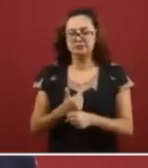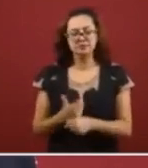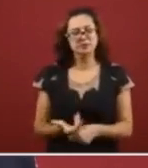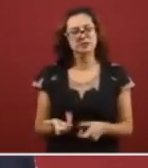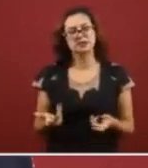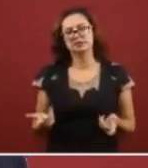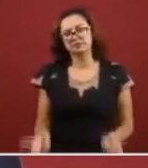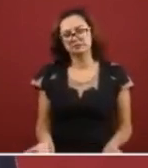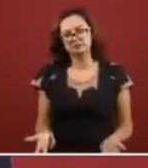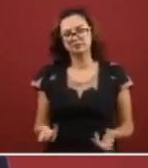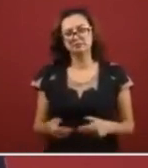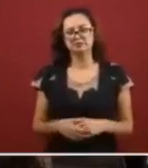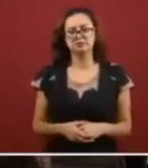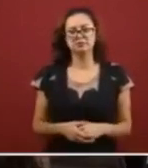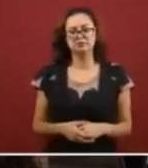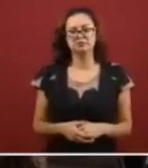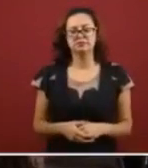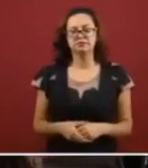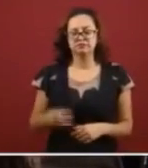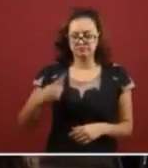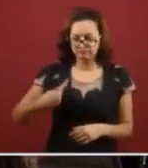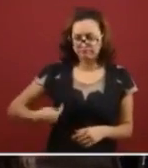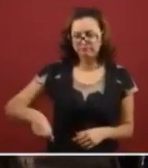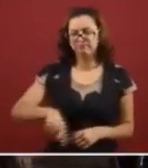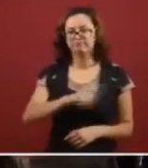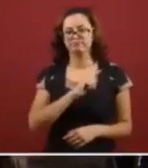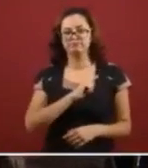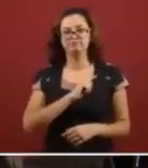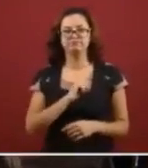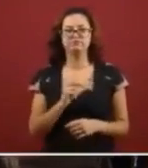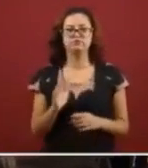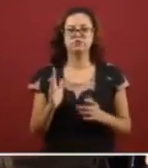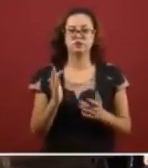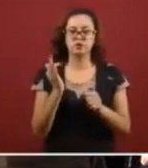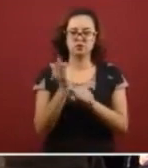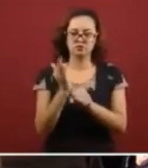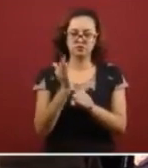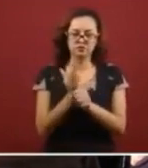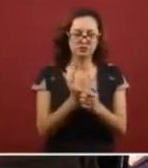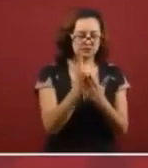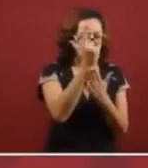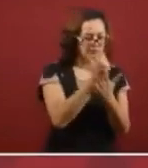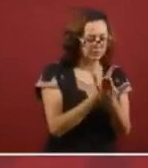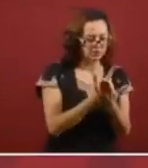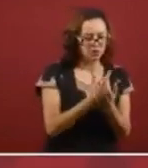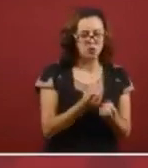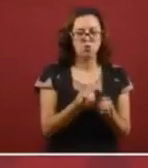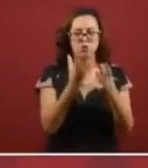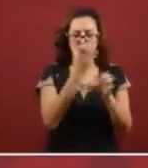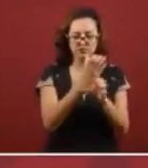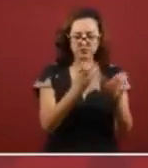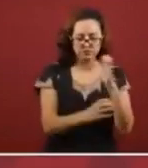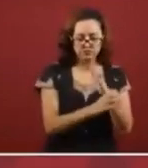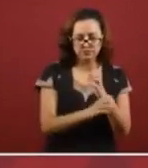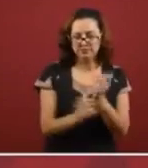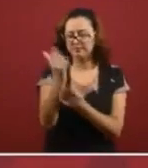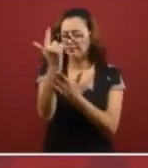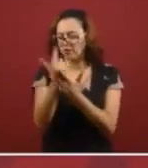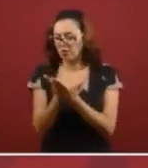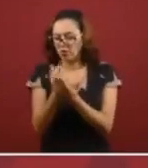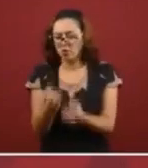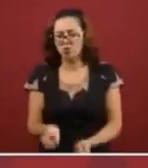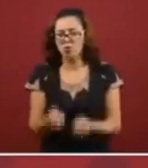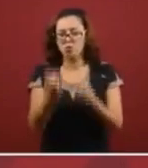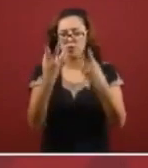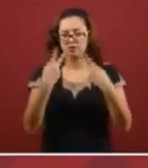what's por eso, happening. And that's why haciendo we este are inventario, make, este doing this census or inventory. Vamos